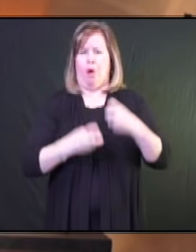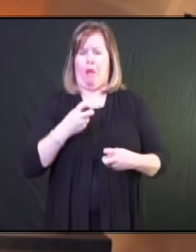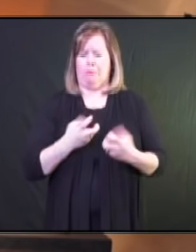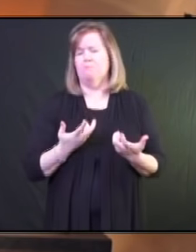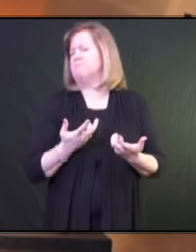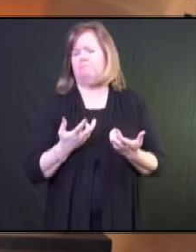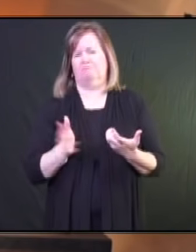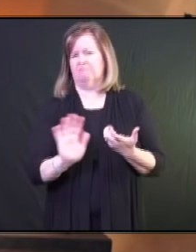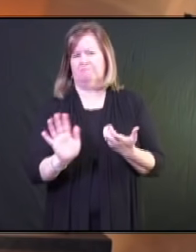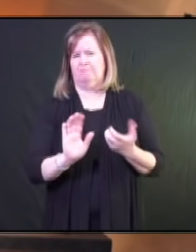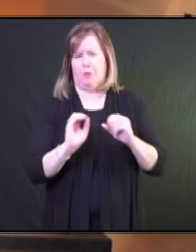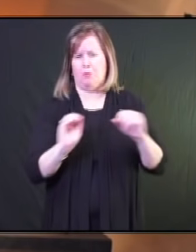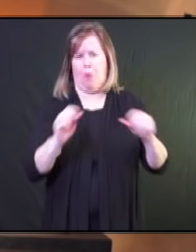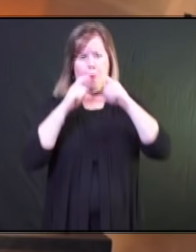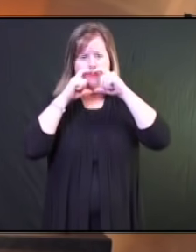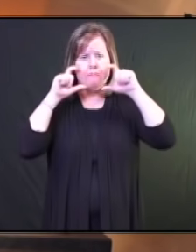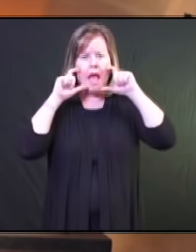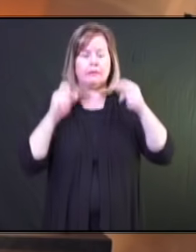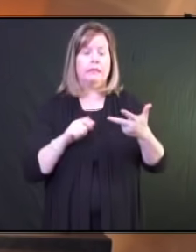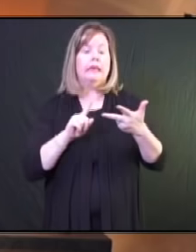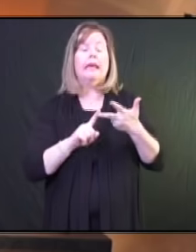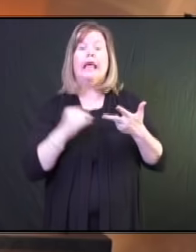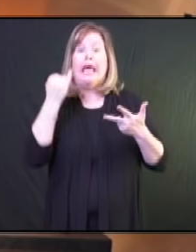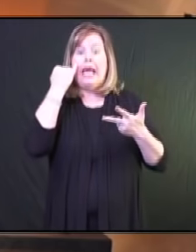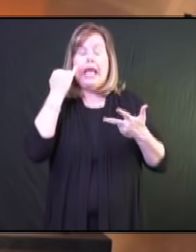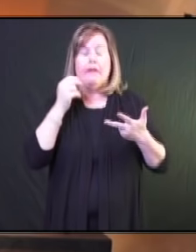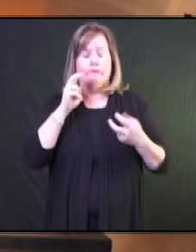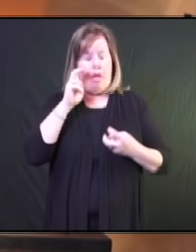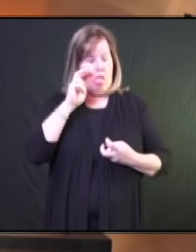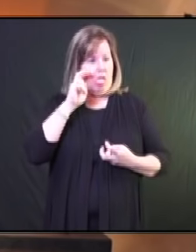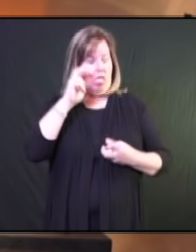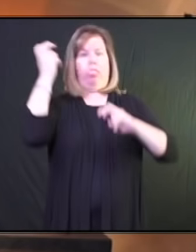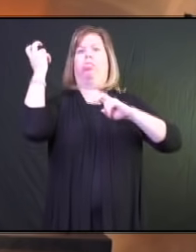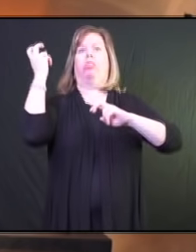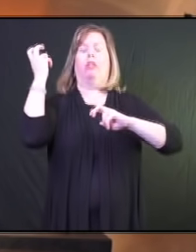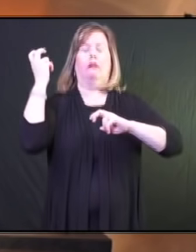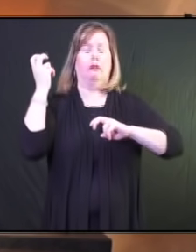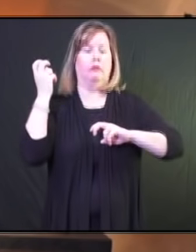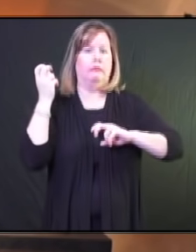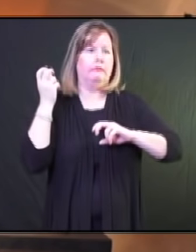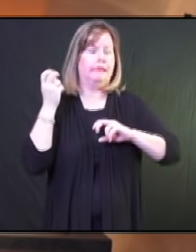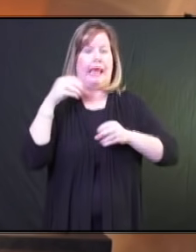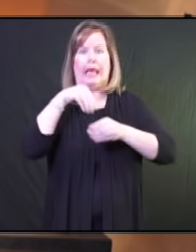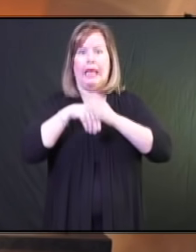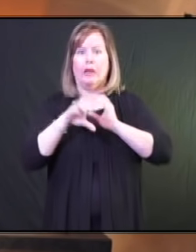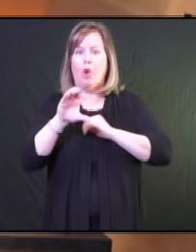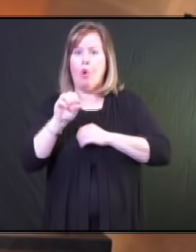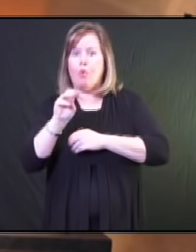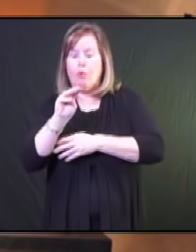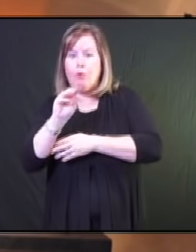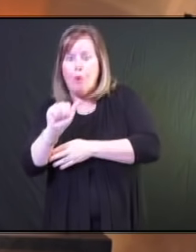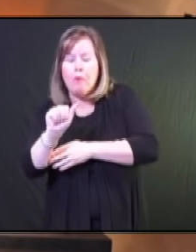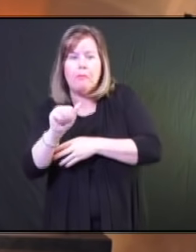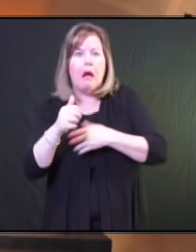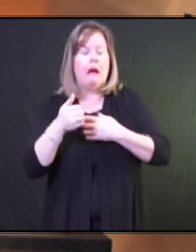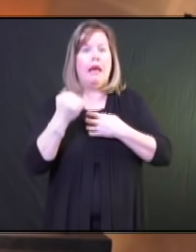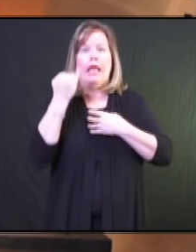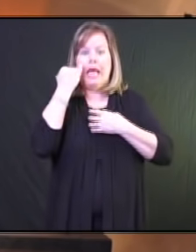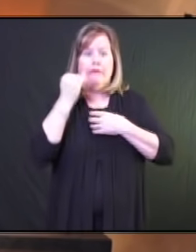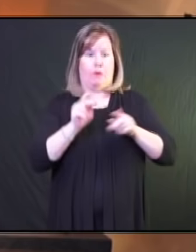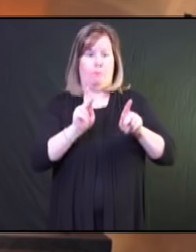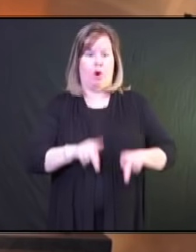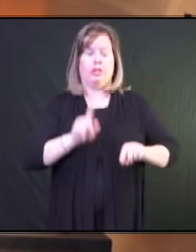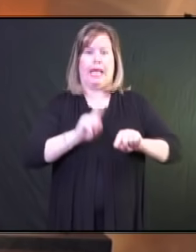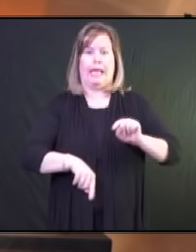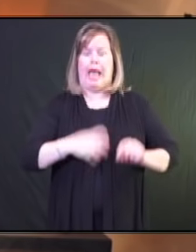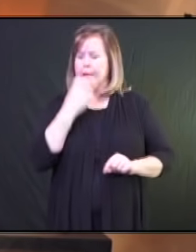mask. Anyone who's unconscious or incapacitated or who doesn't have the ability to take the mask off should not be